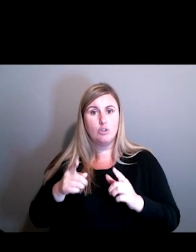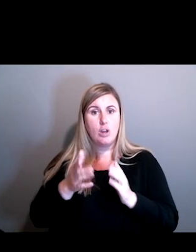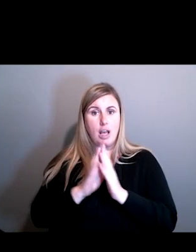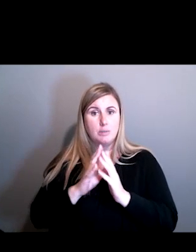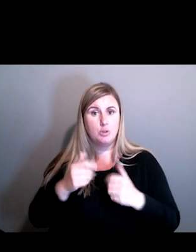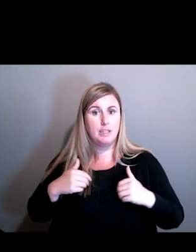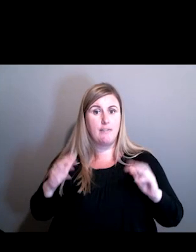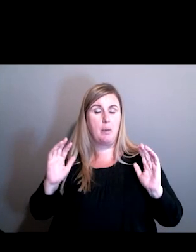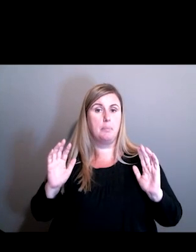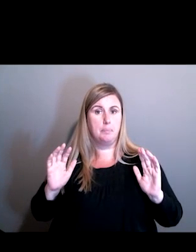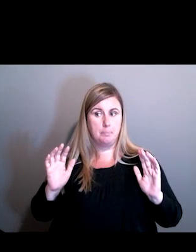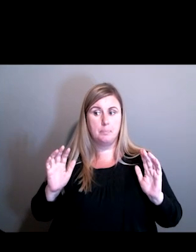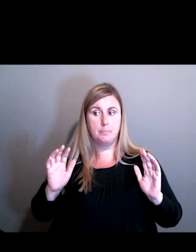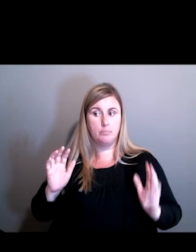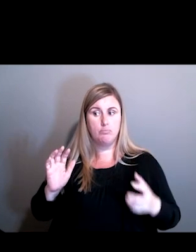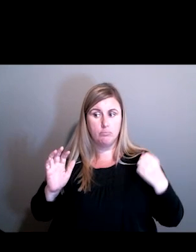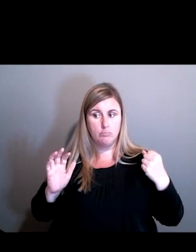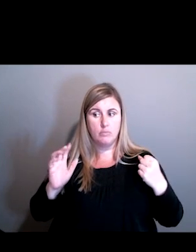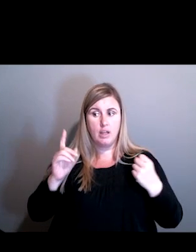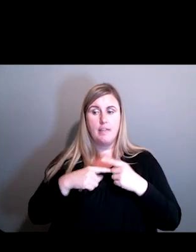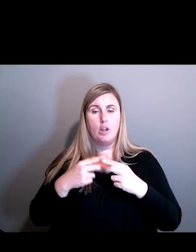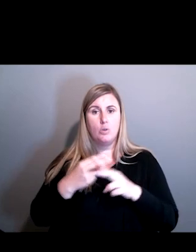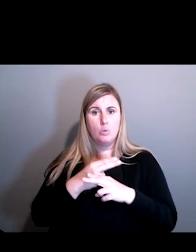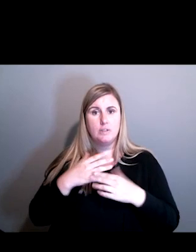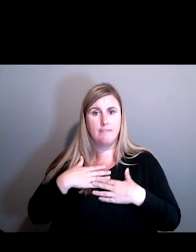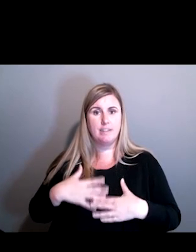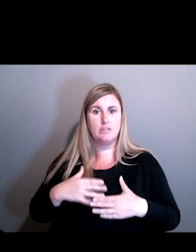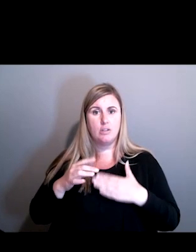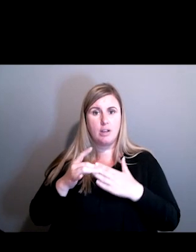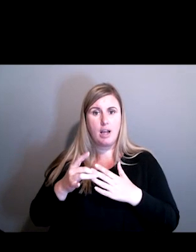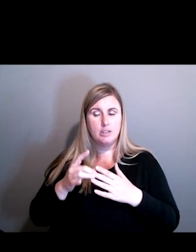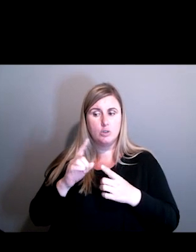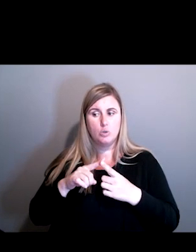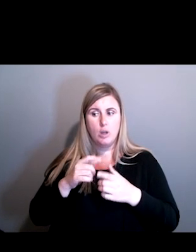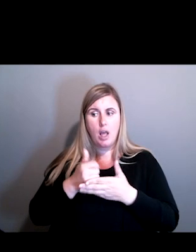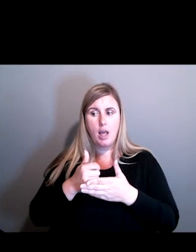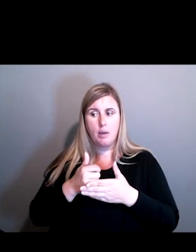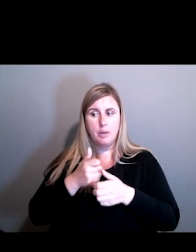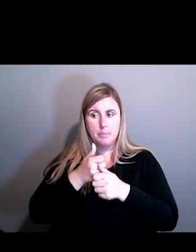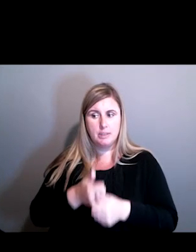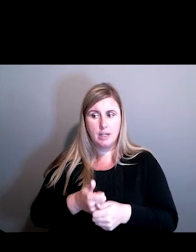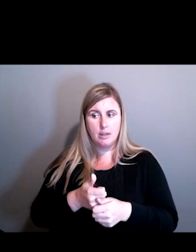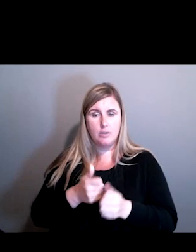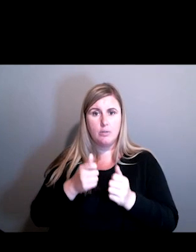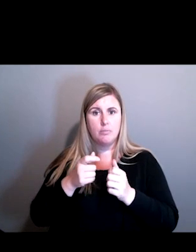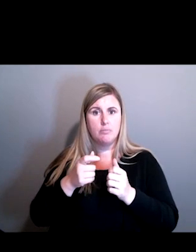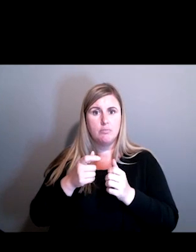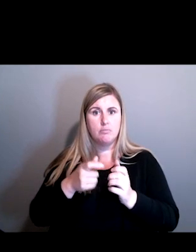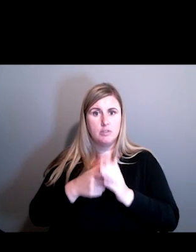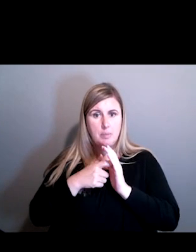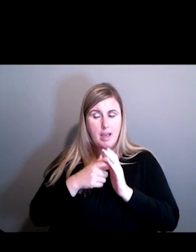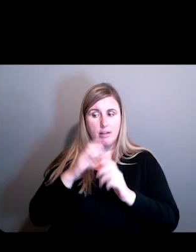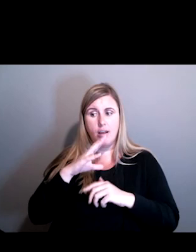give up. And then use physical guidance to help obtain compliance with the demand, and